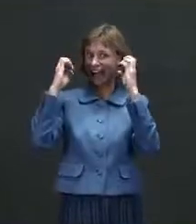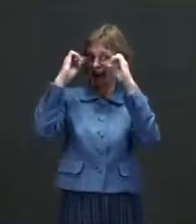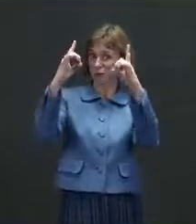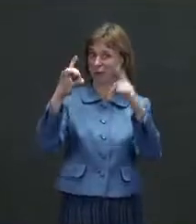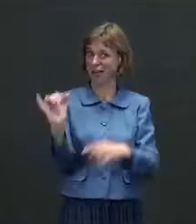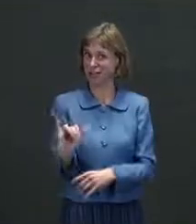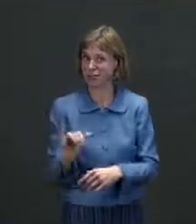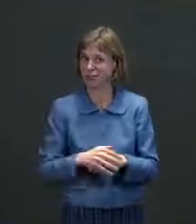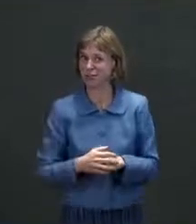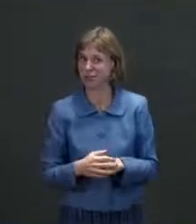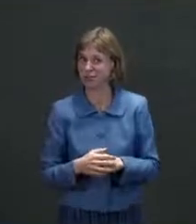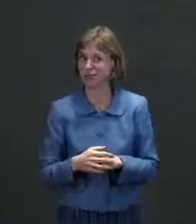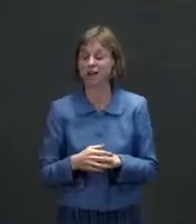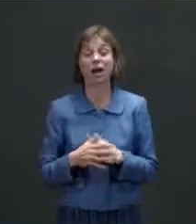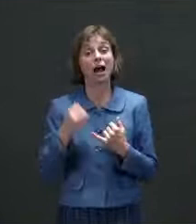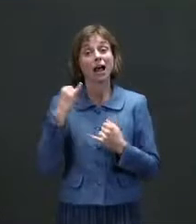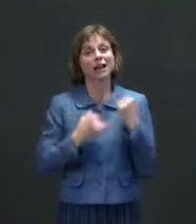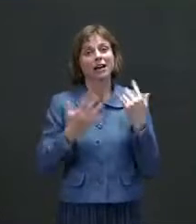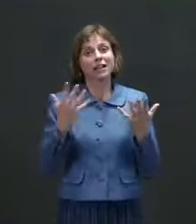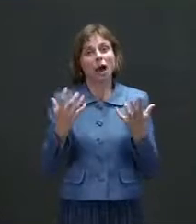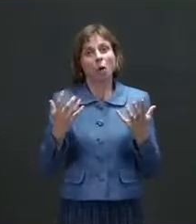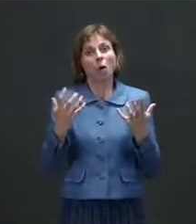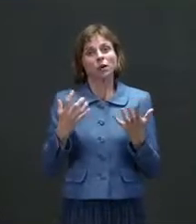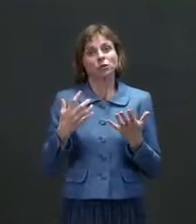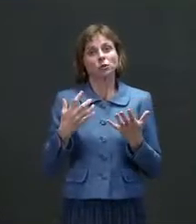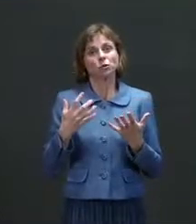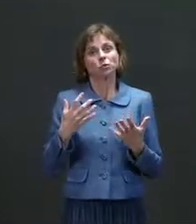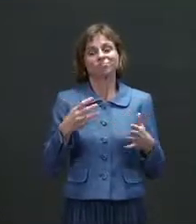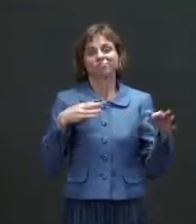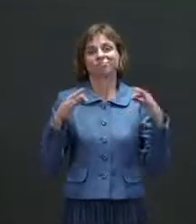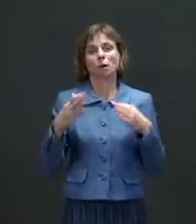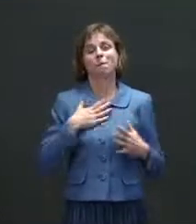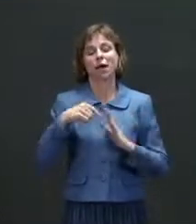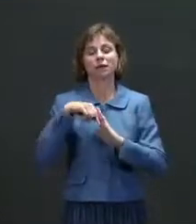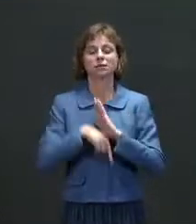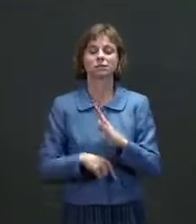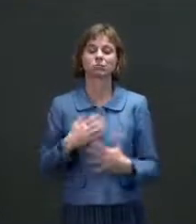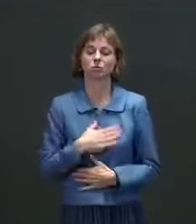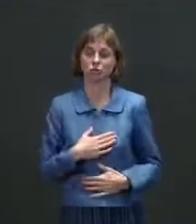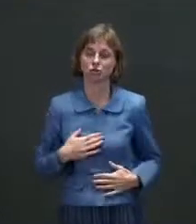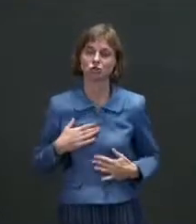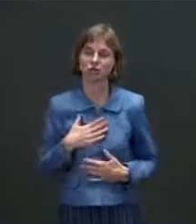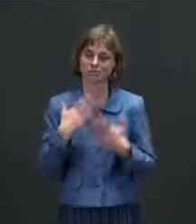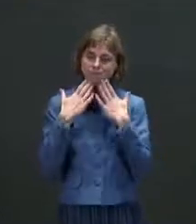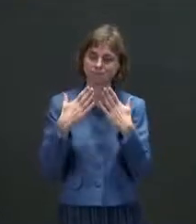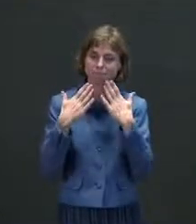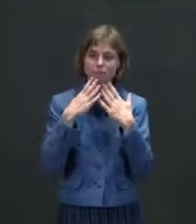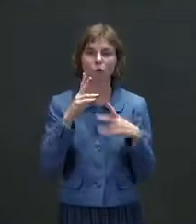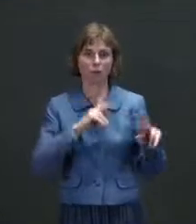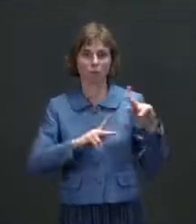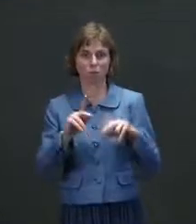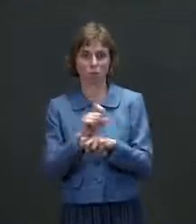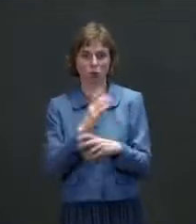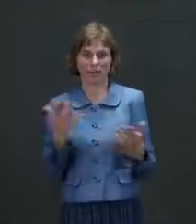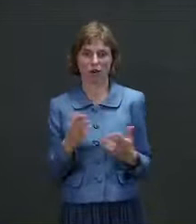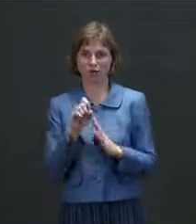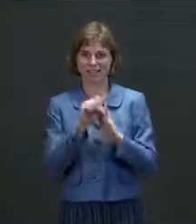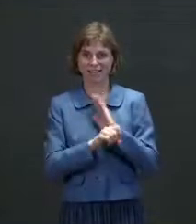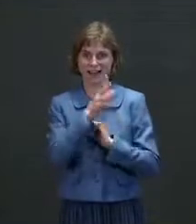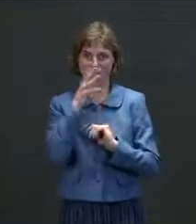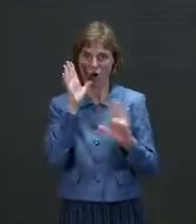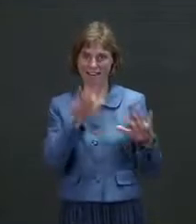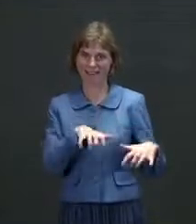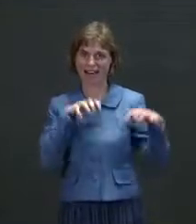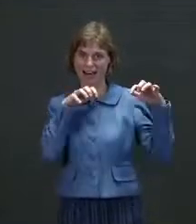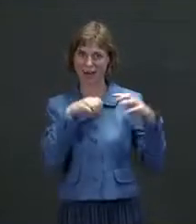with expressing my deep appreciation for those of you working here at this stadium, the State Farm Stadium,